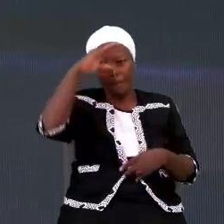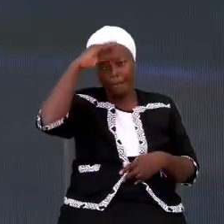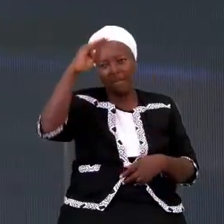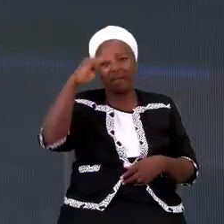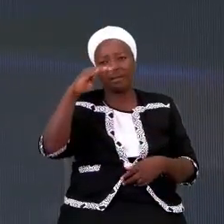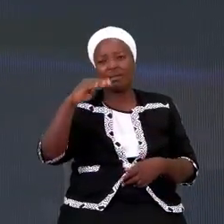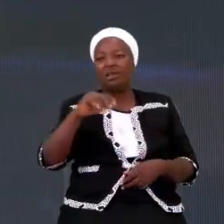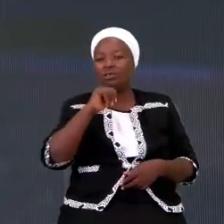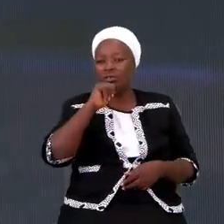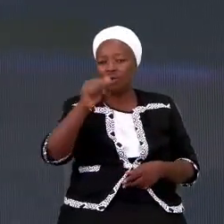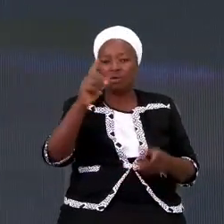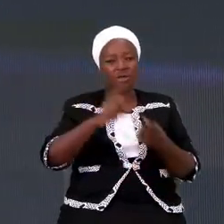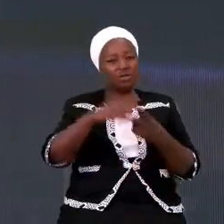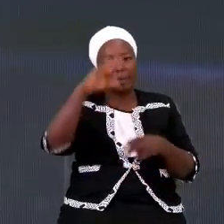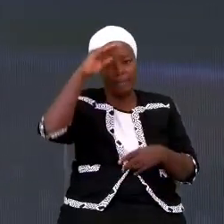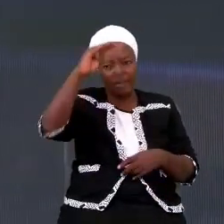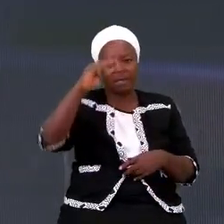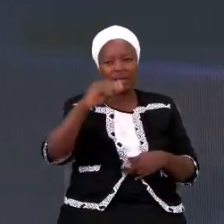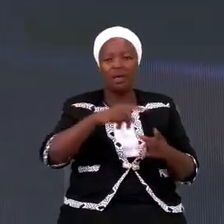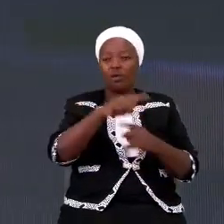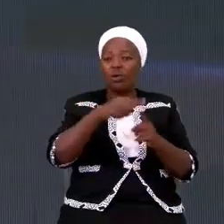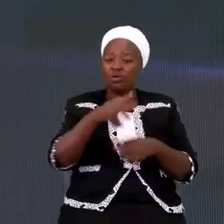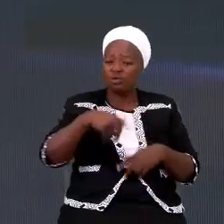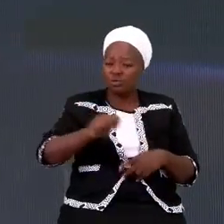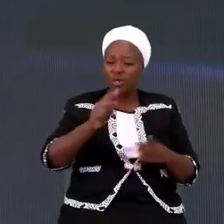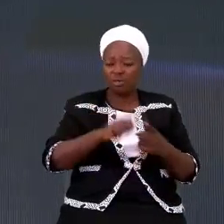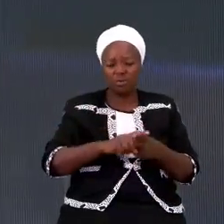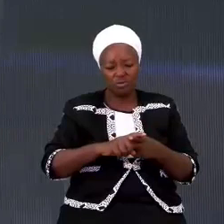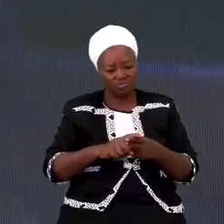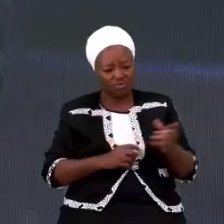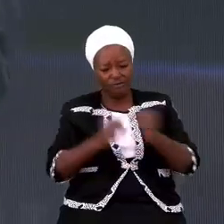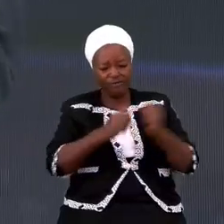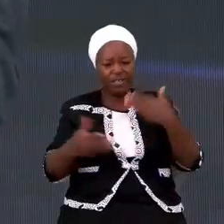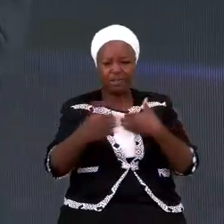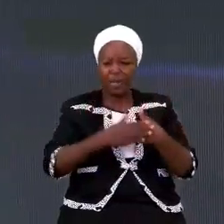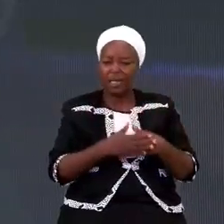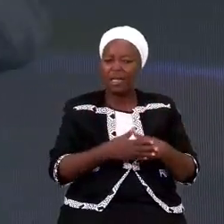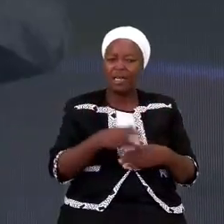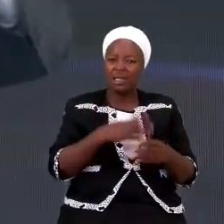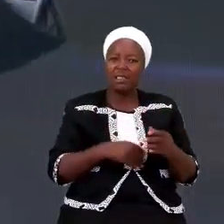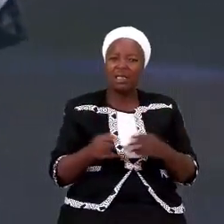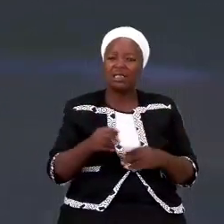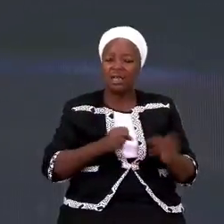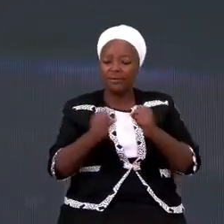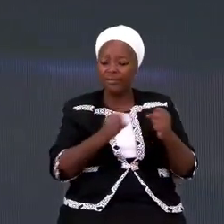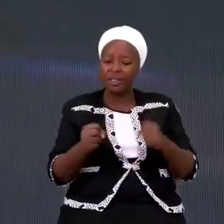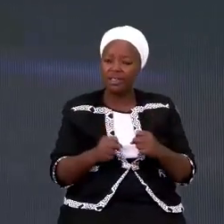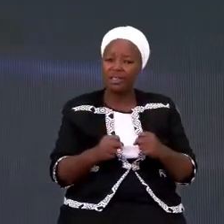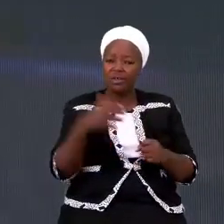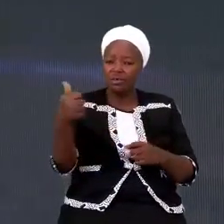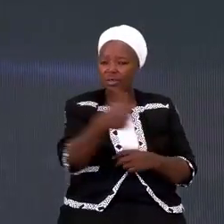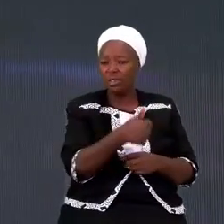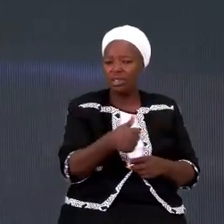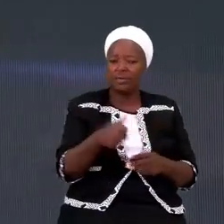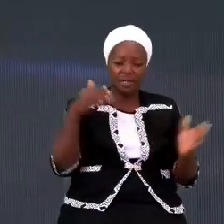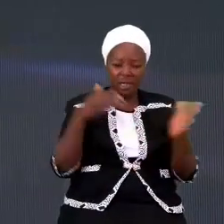yourself against a man, against a woman, you're doing it to the Lord. Because everything you do now, as